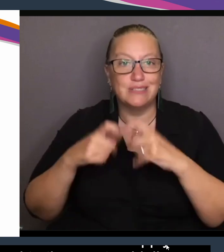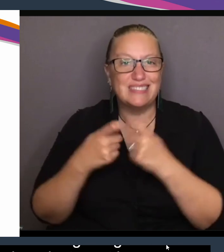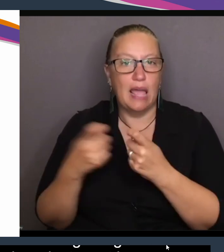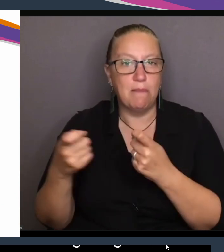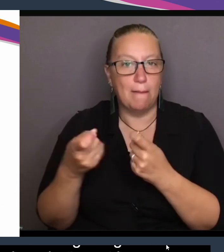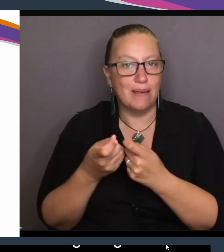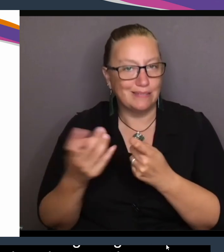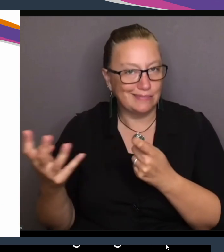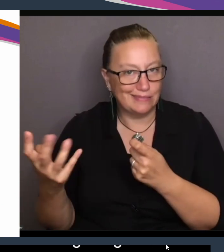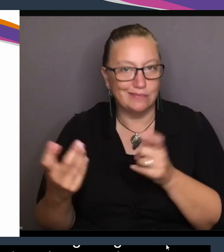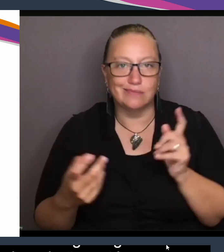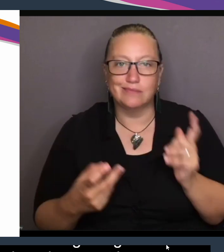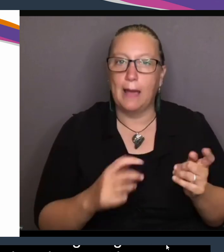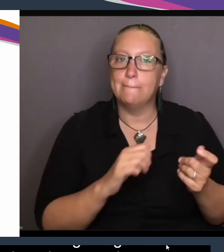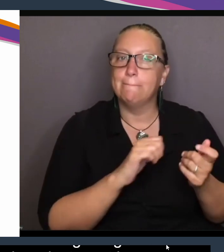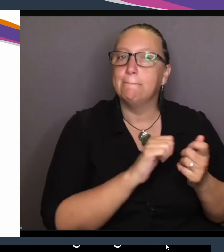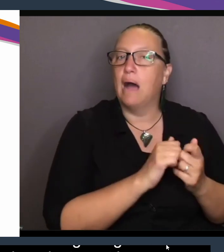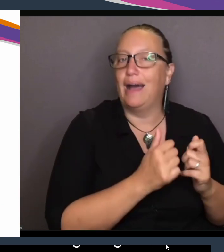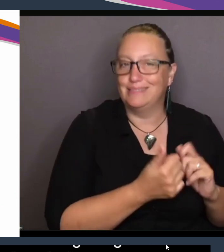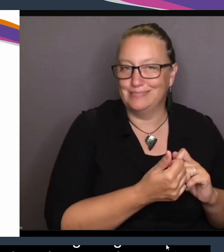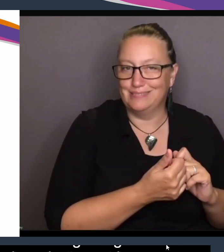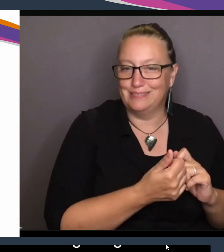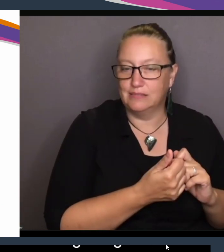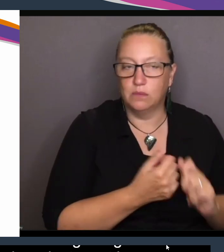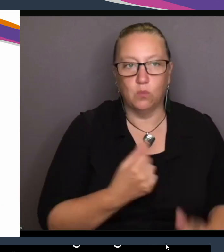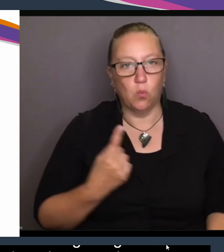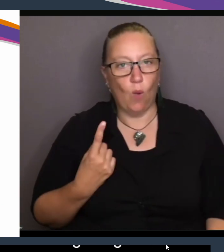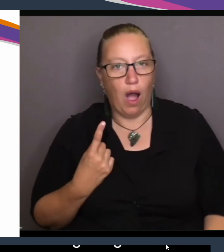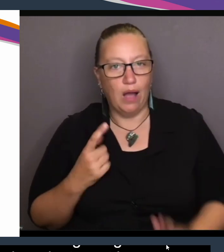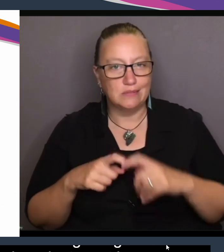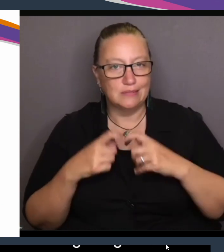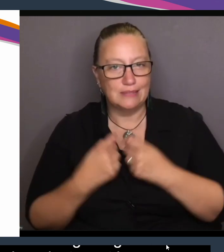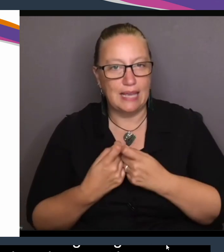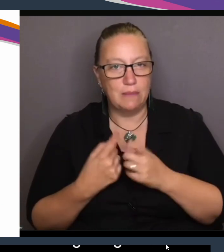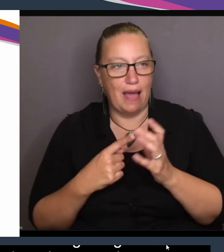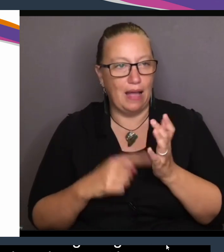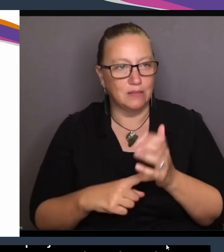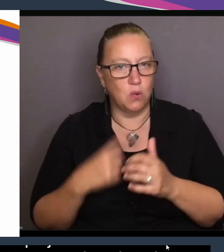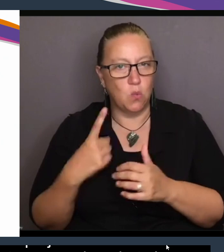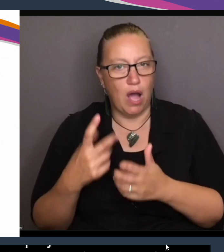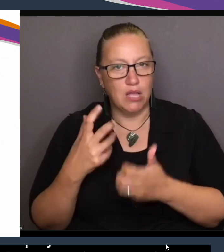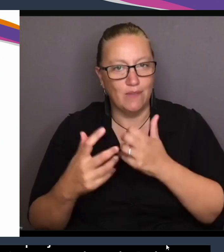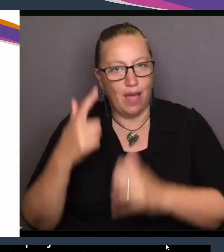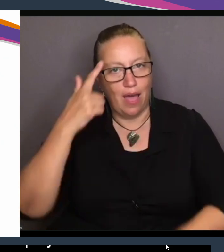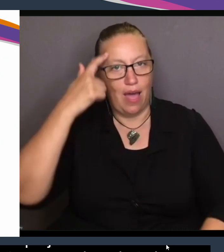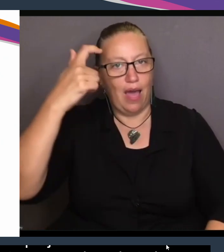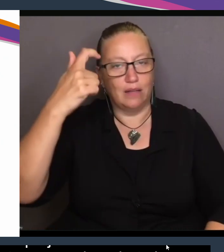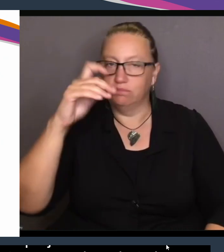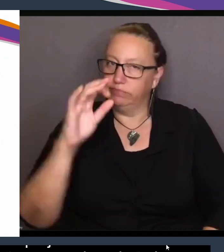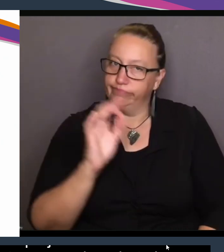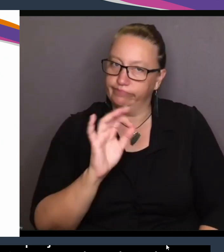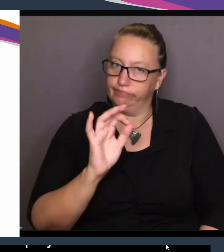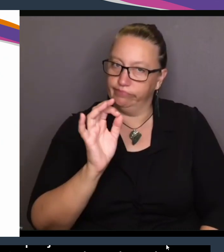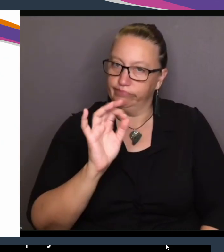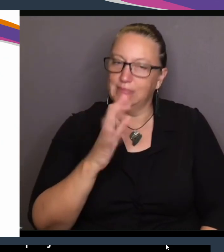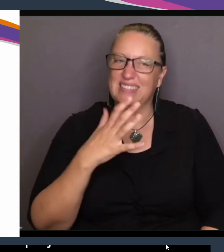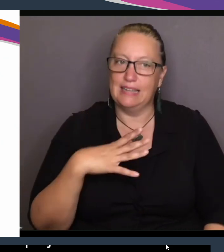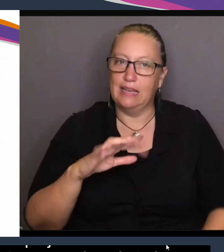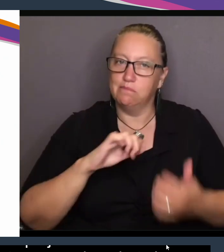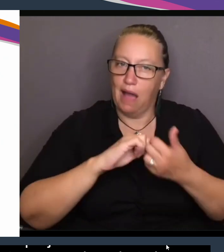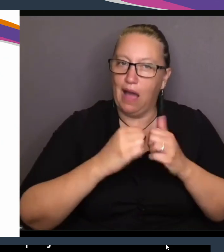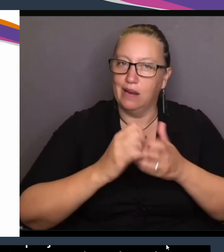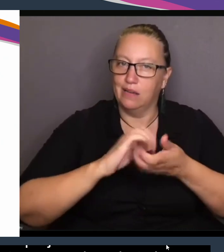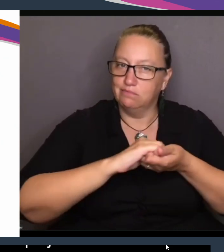is a partnership approach. This is not just about one team at one university coming up with a good idea. It's really about